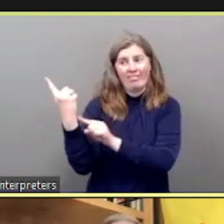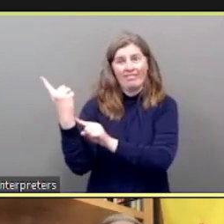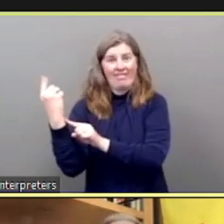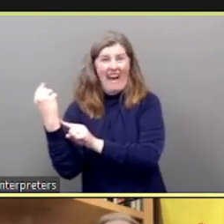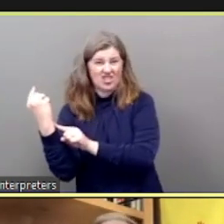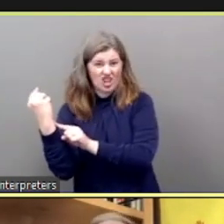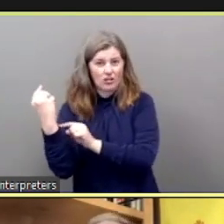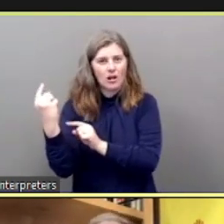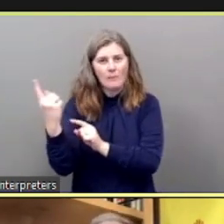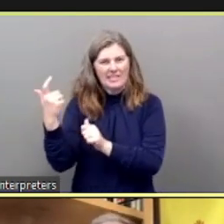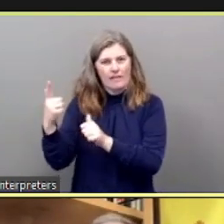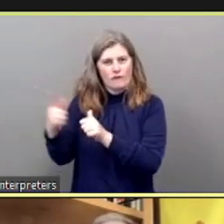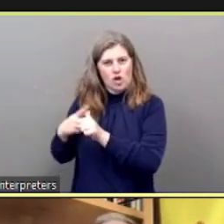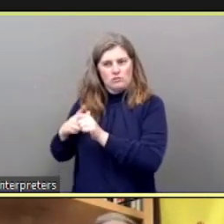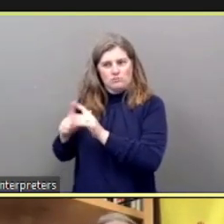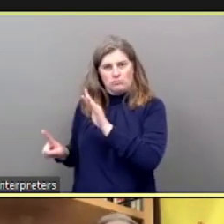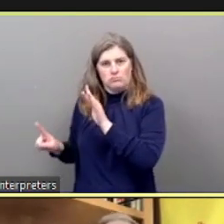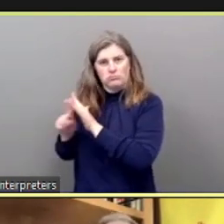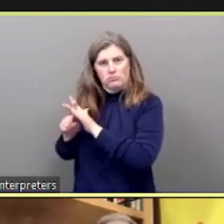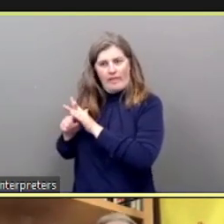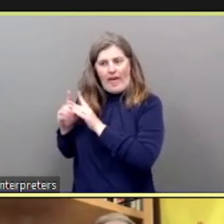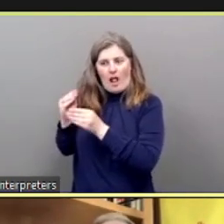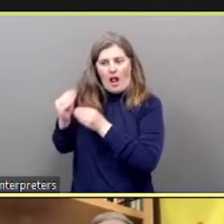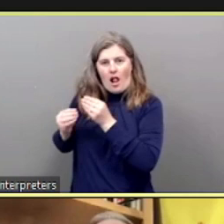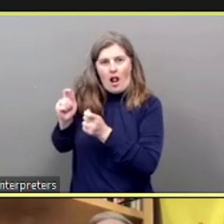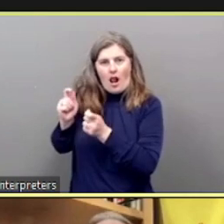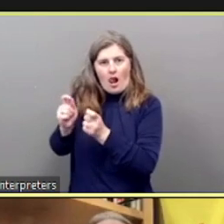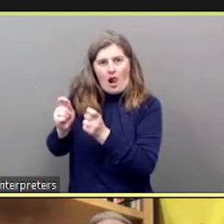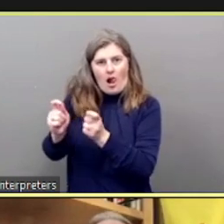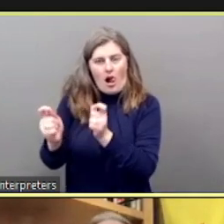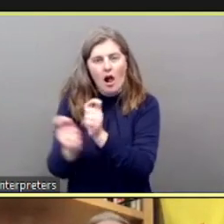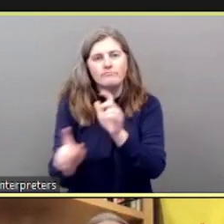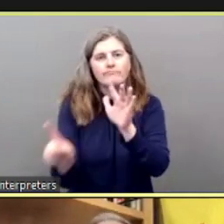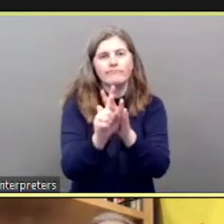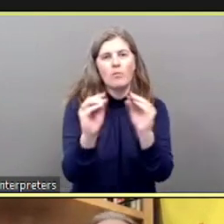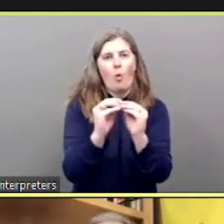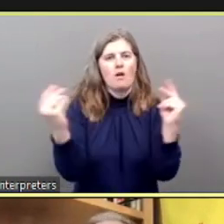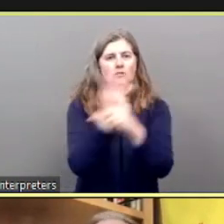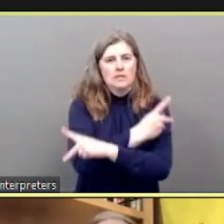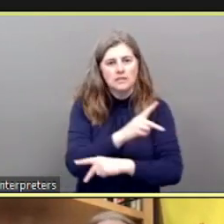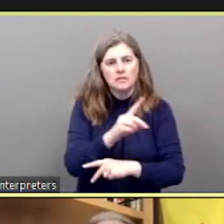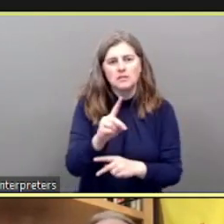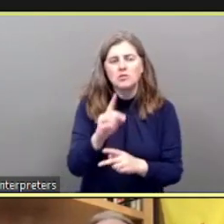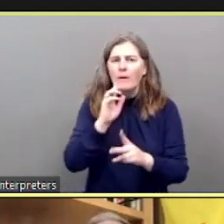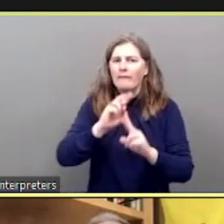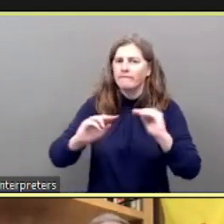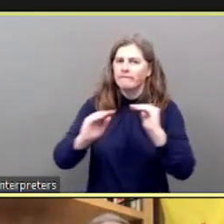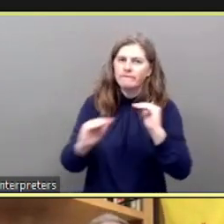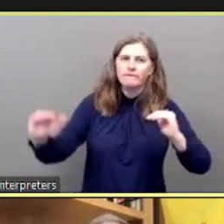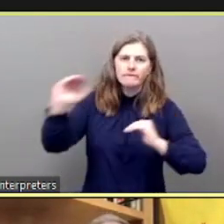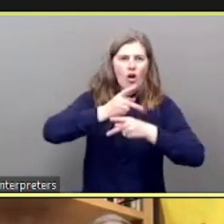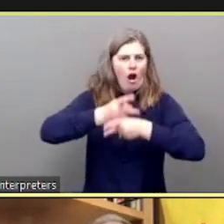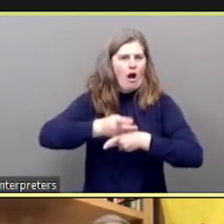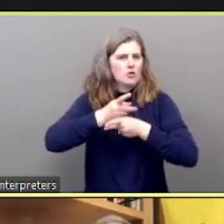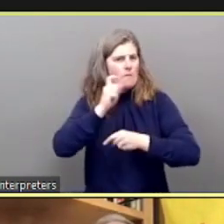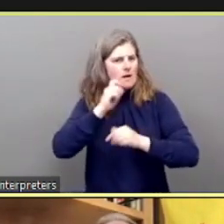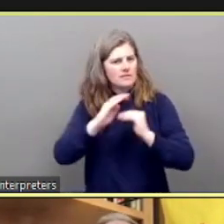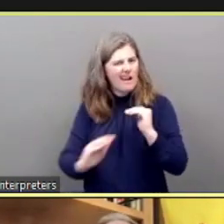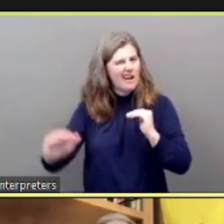ancestral variant that have already come and gone here in New Mexico. So you have to be extra cautious. We all have to be extra